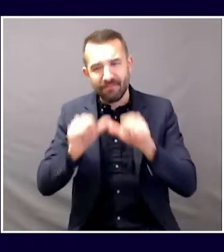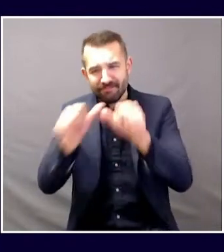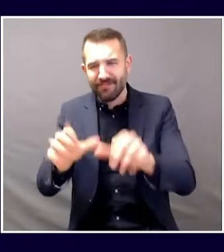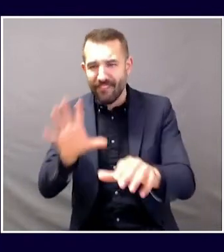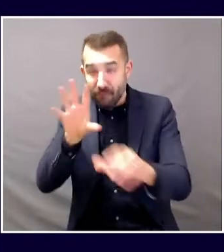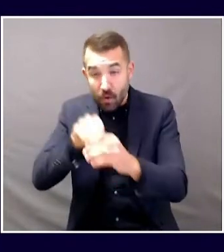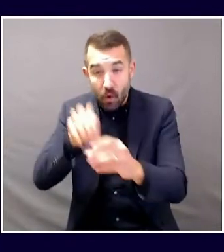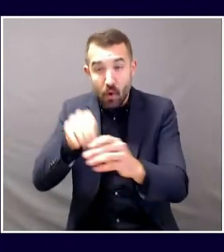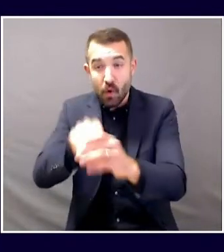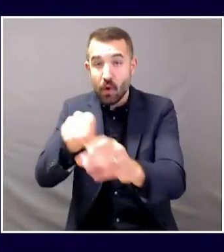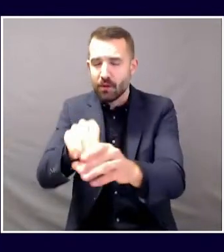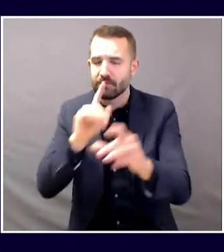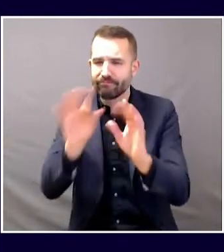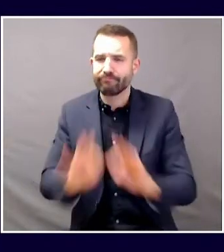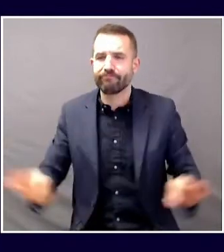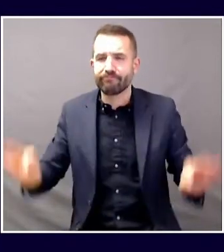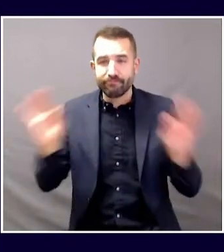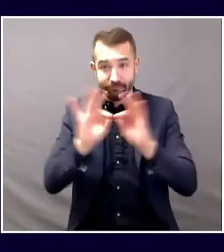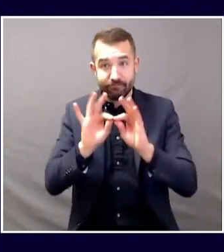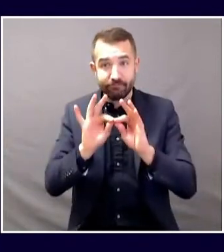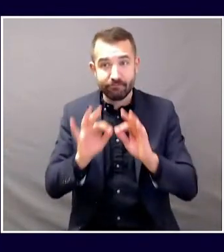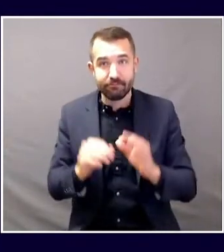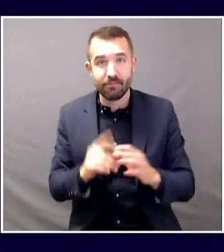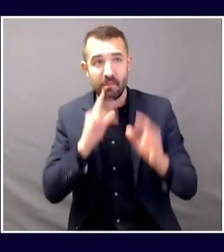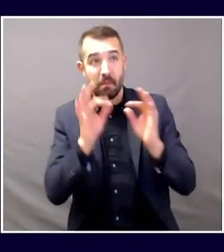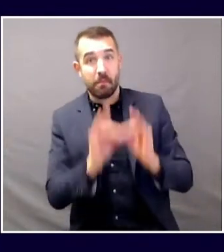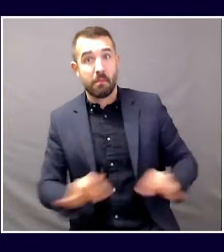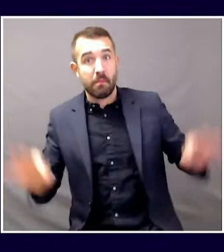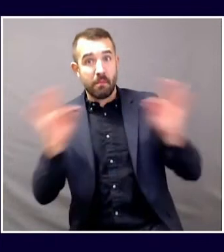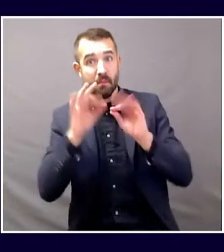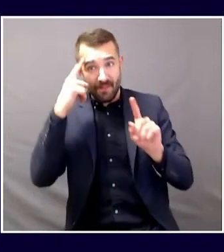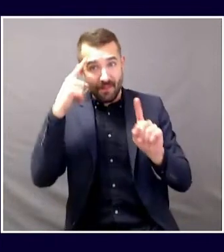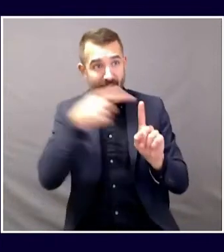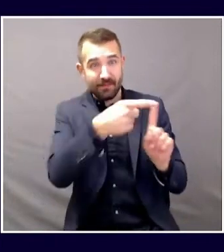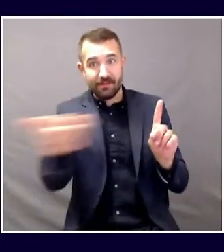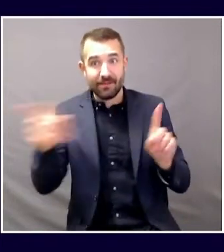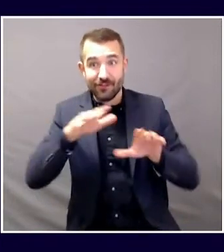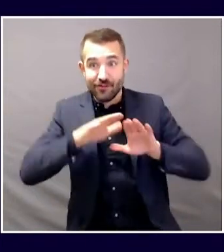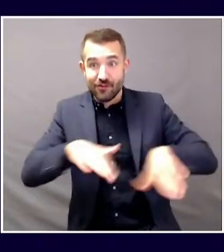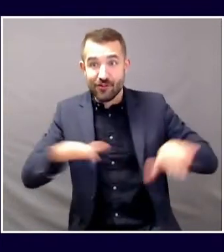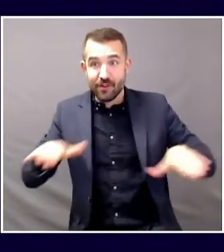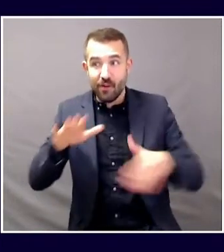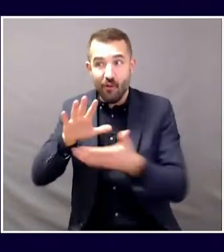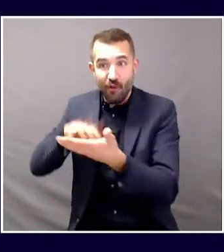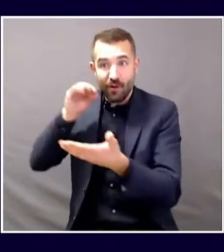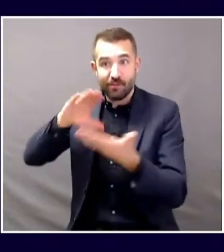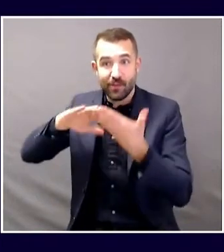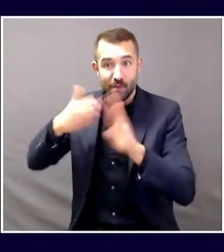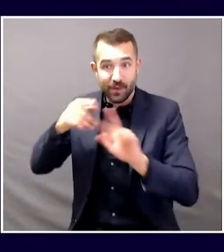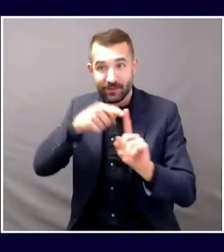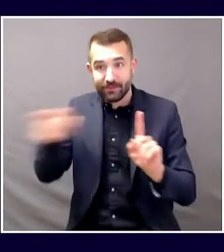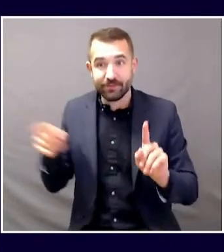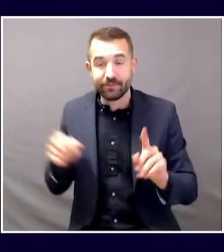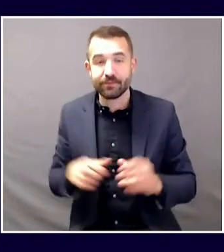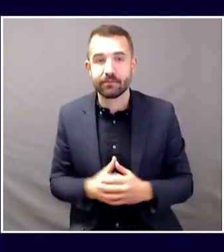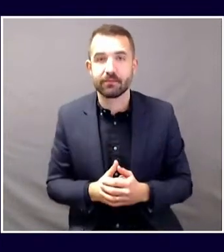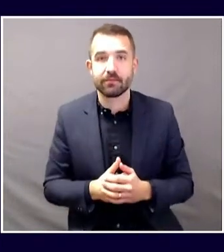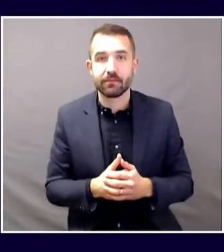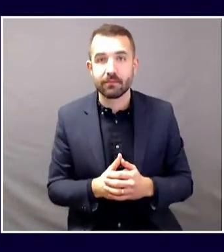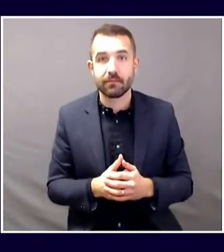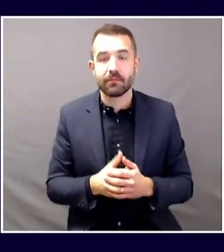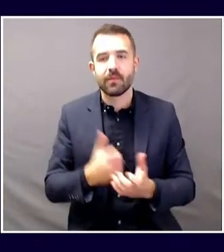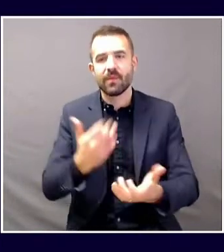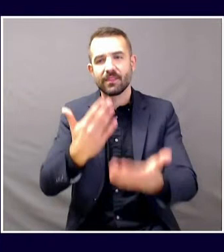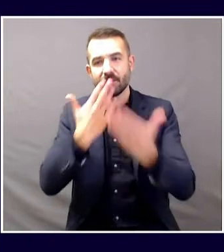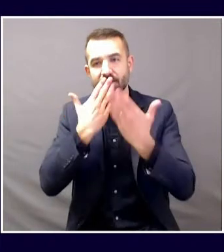important for children and for our communities. So I'd like to take a moment to thank those teachers